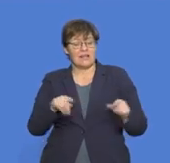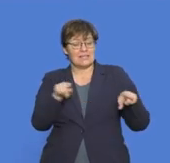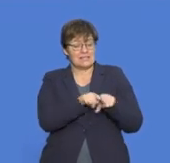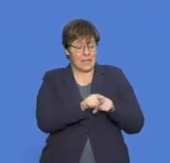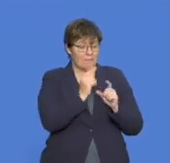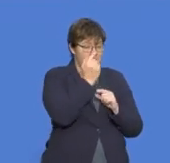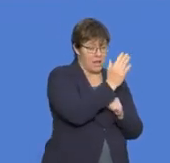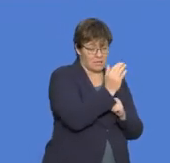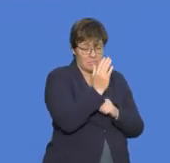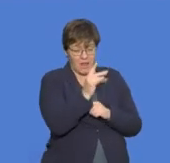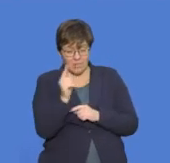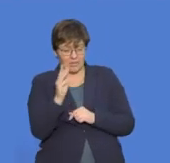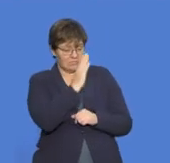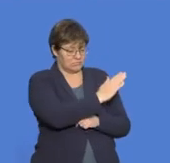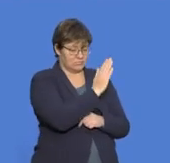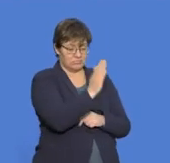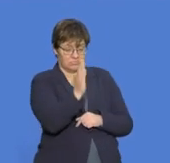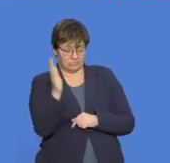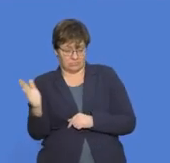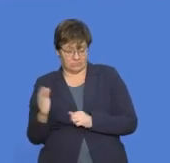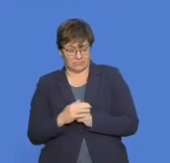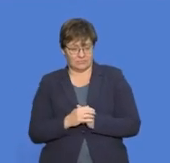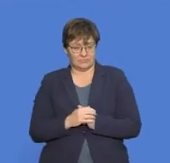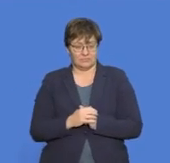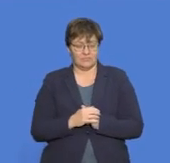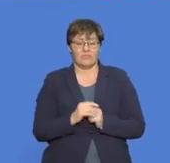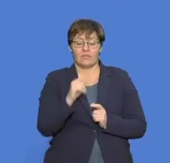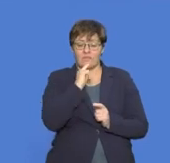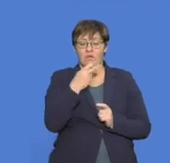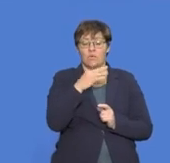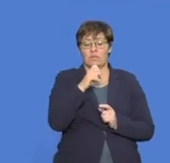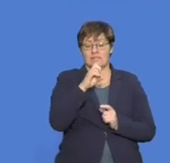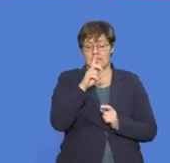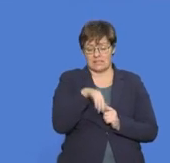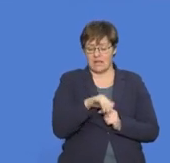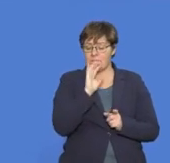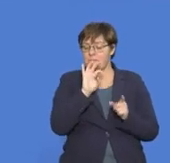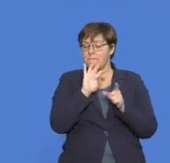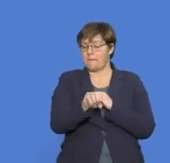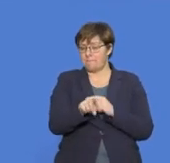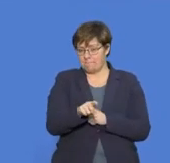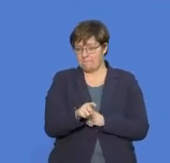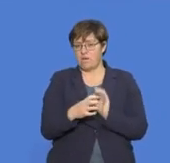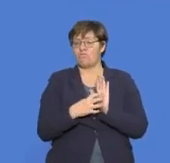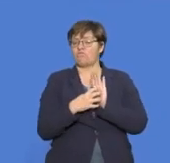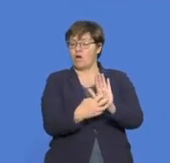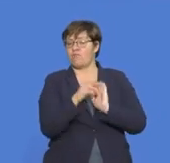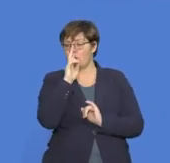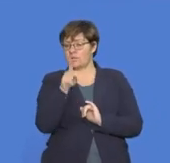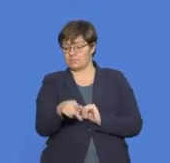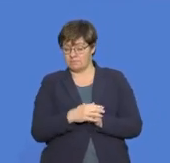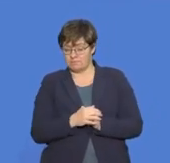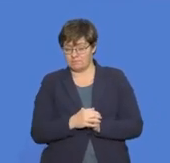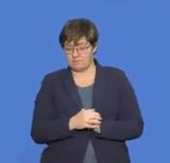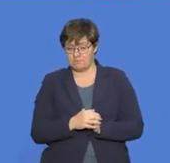same plant, being put under different conditions of humidity, scientists end up with a graph that looks like